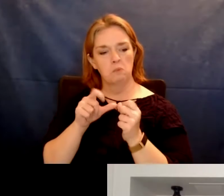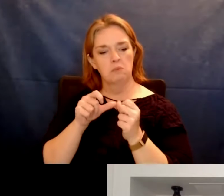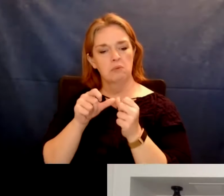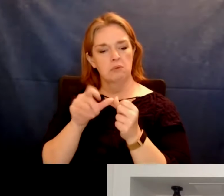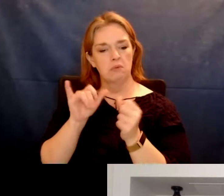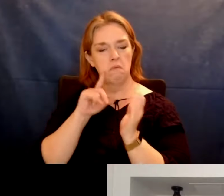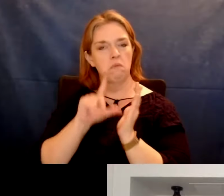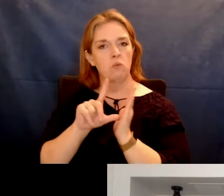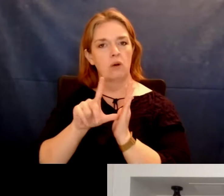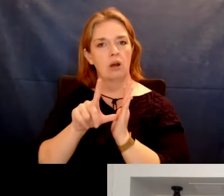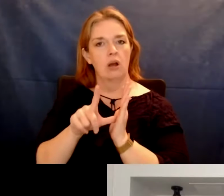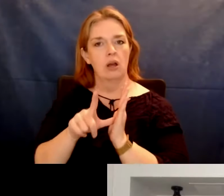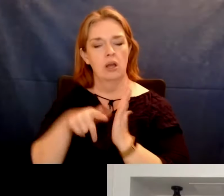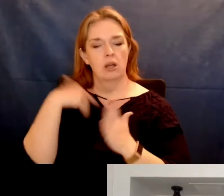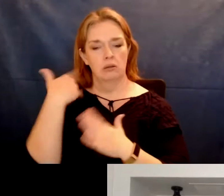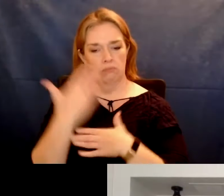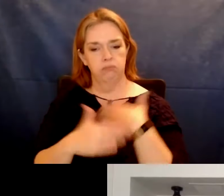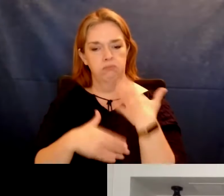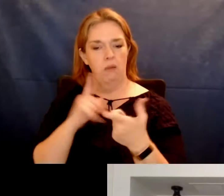until the well runs dry.